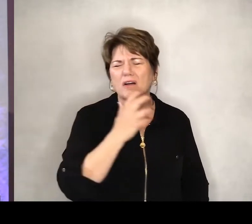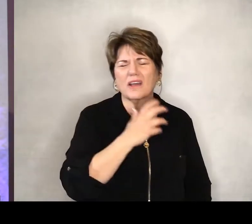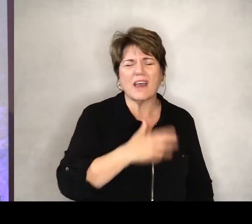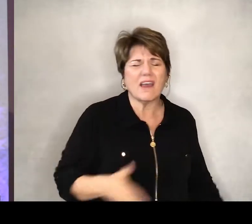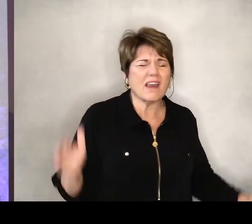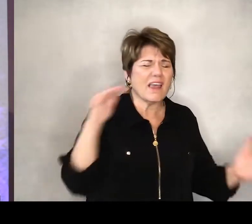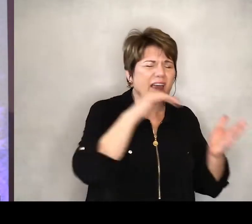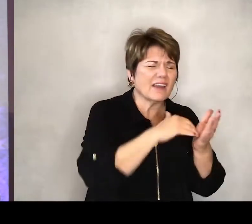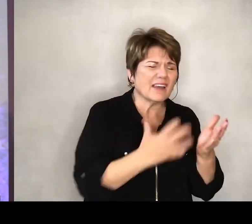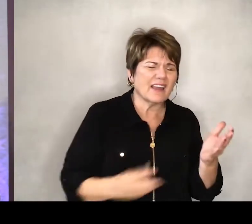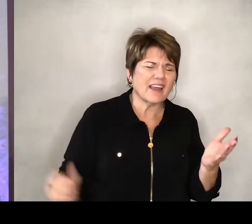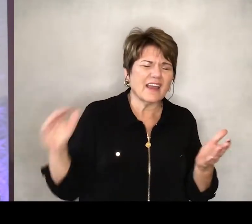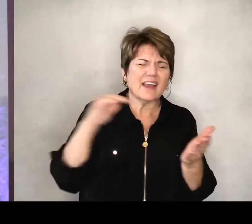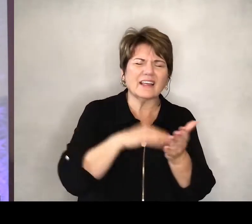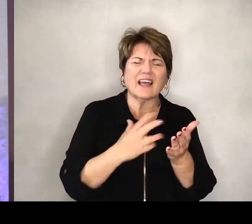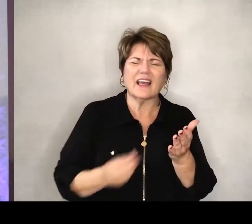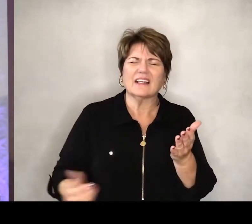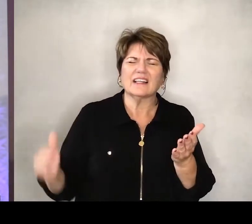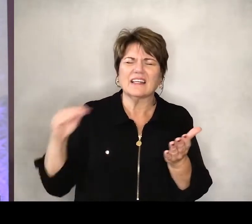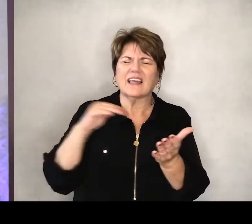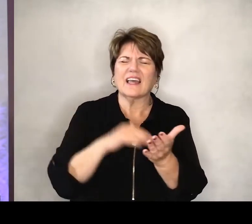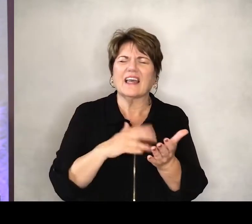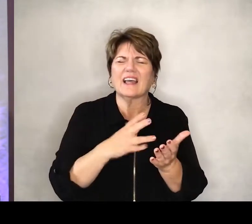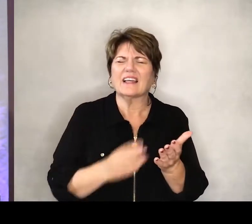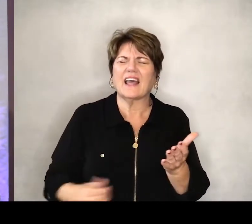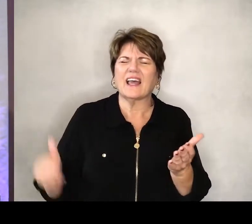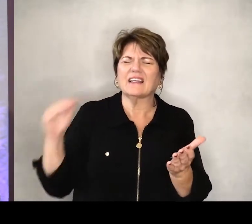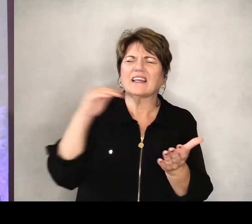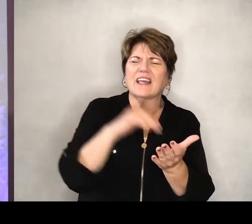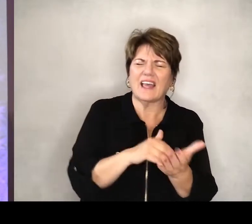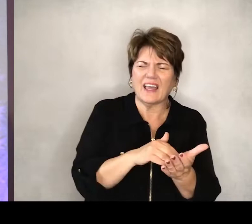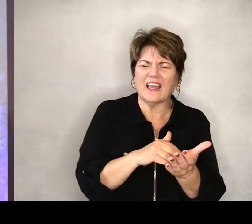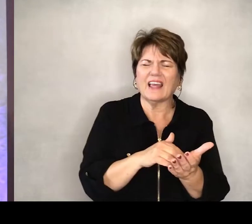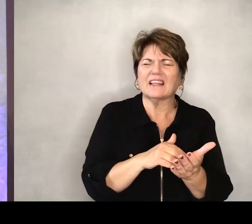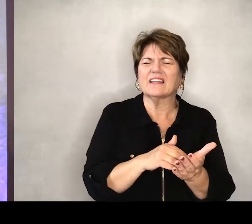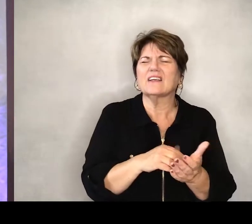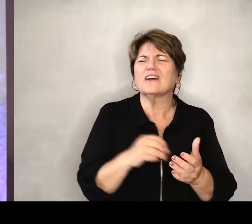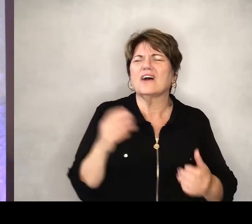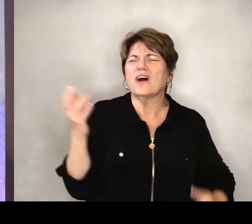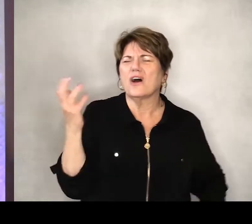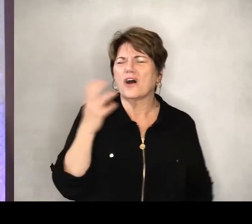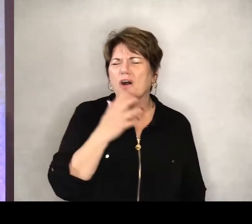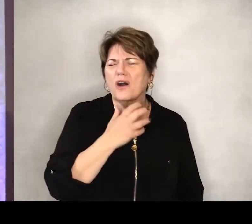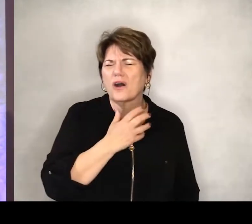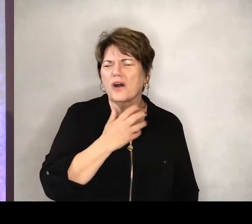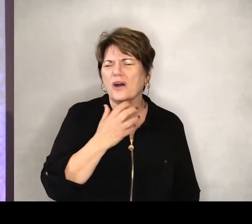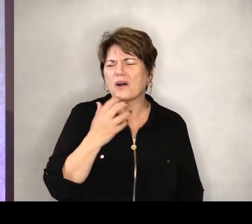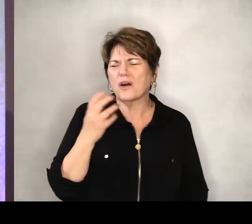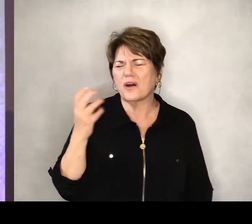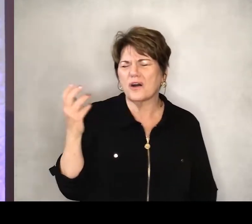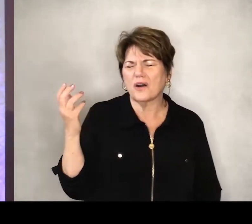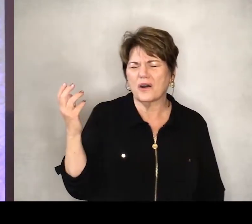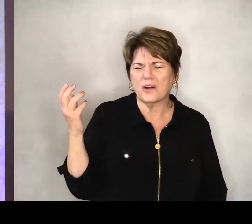oh, again and again and again and again.